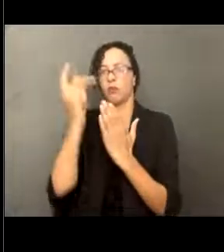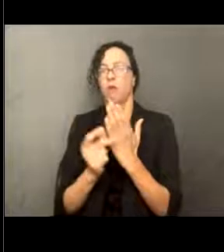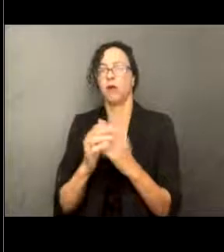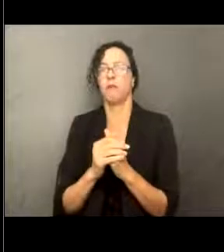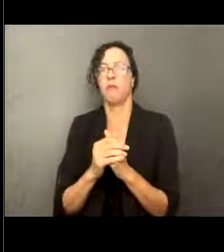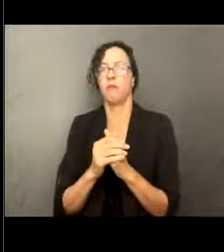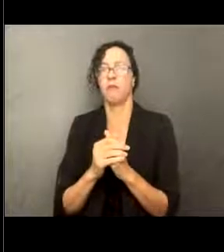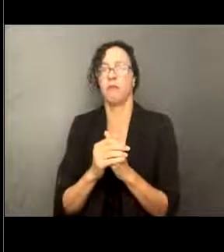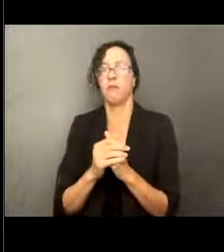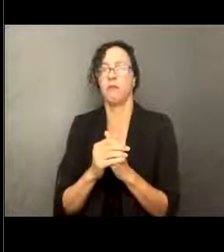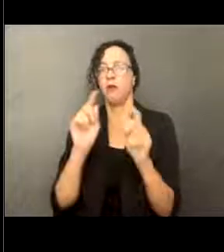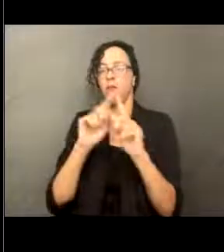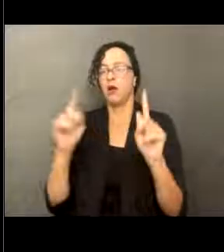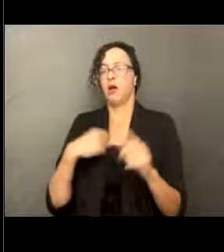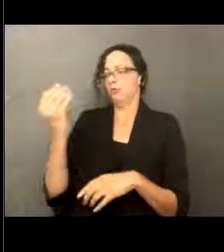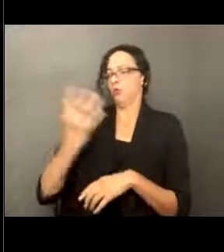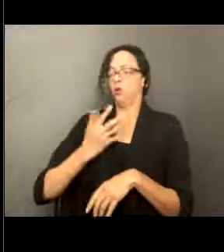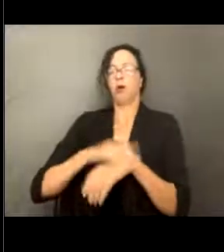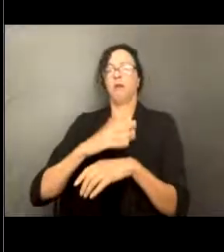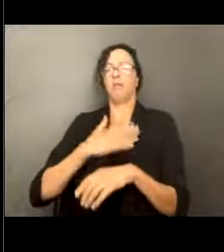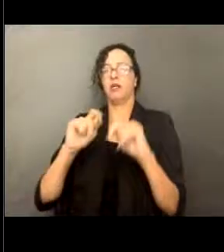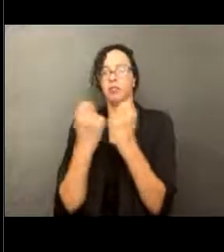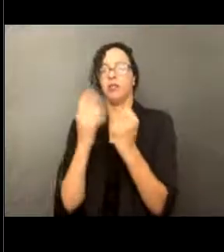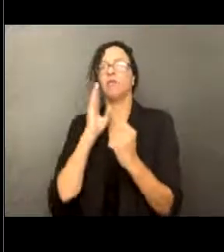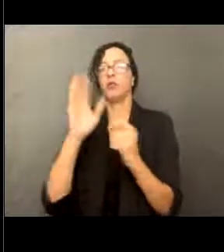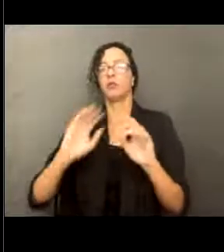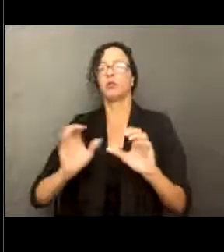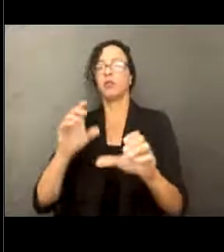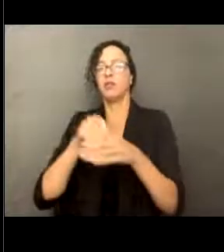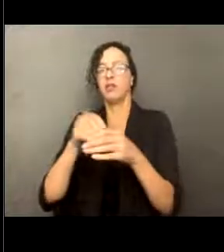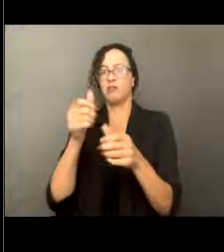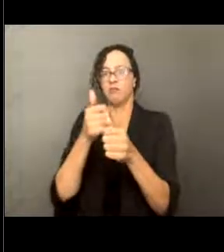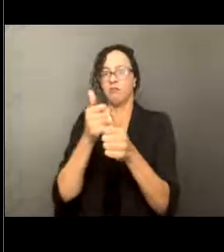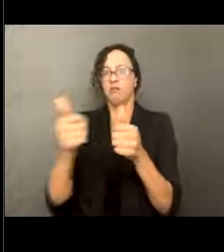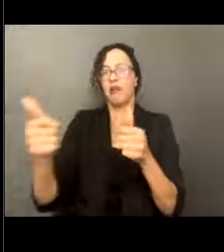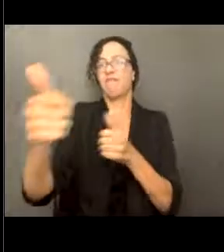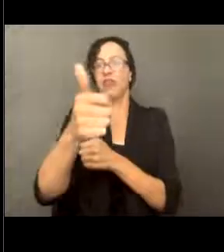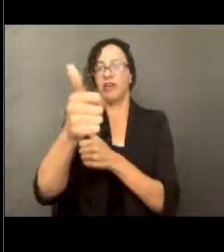told by my team that we're going to do it in advance of that date. So